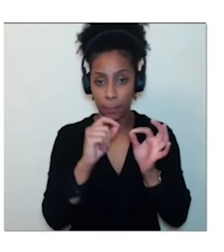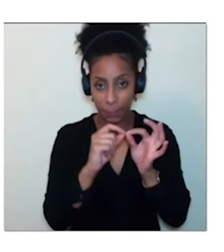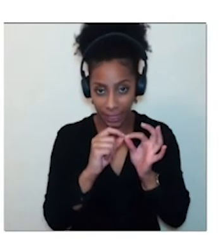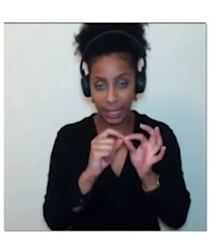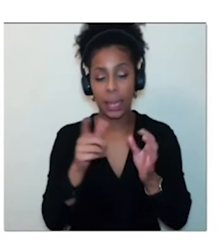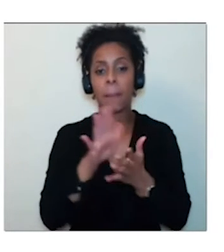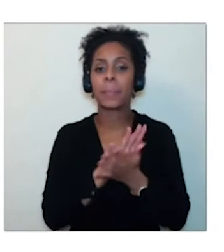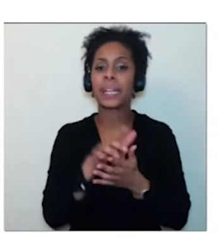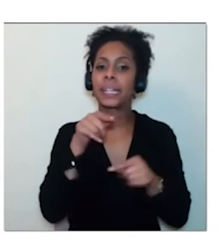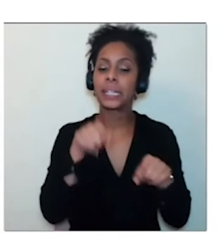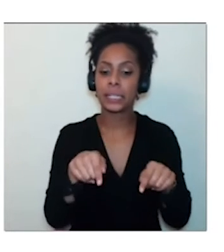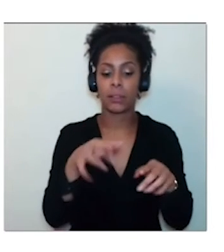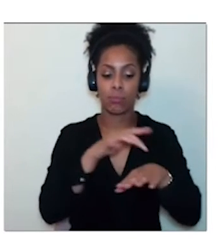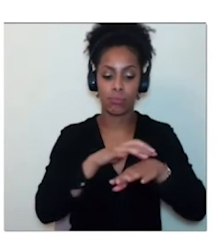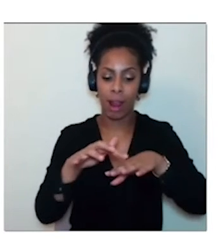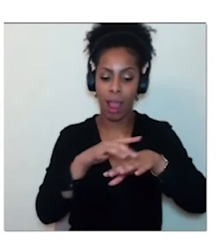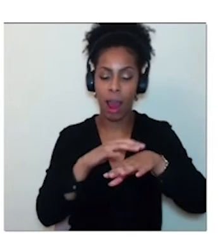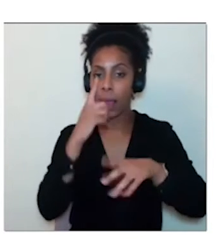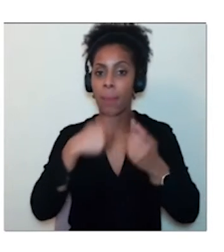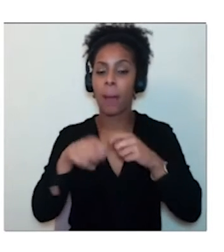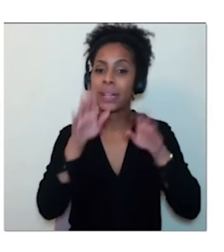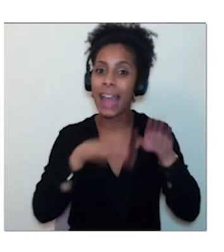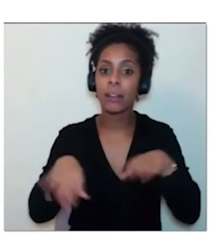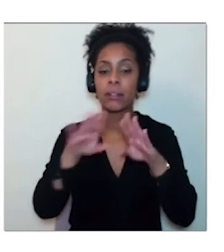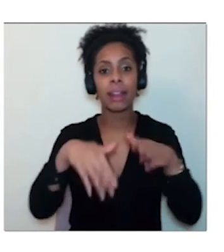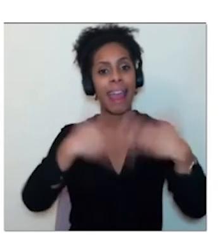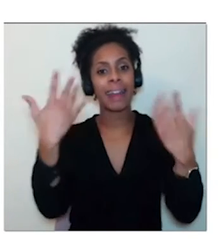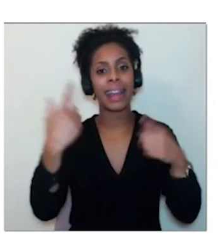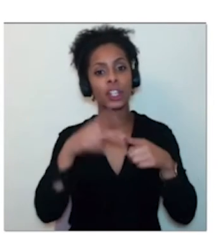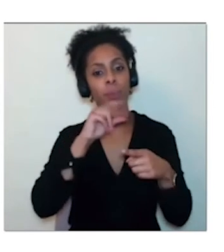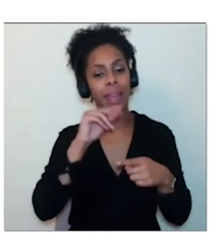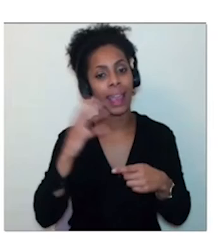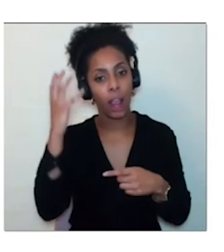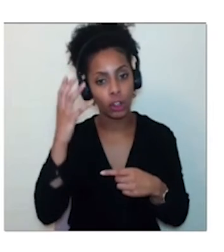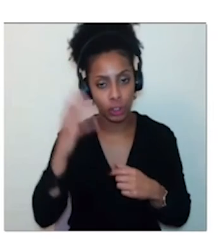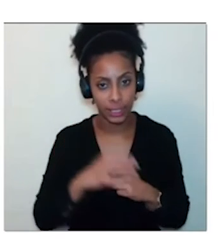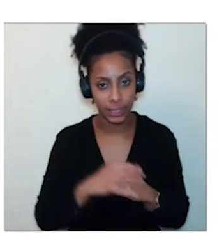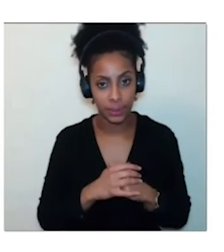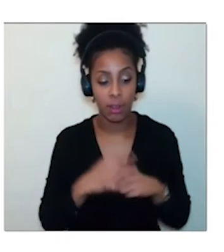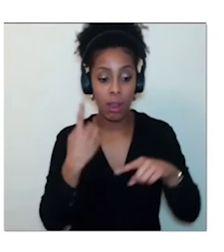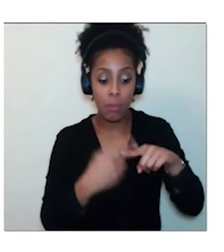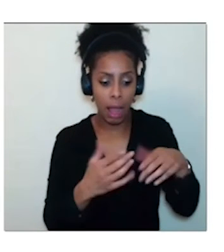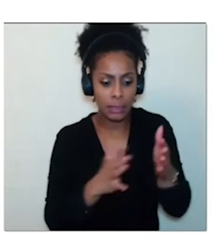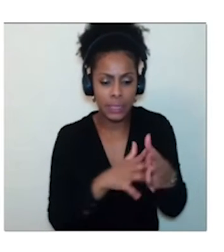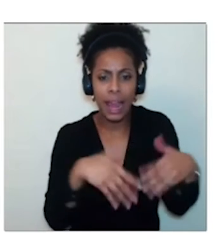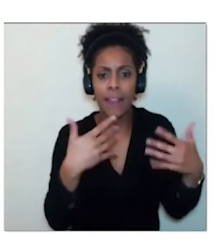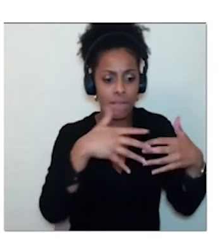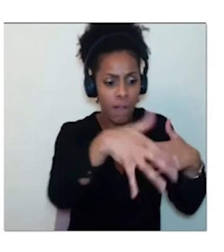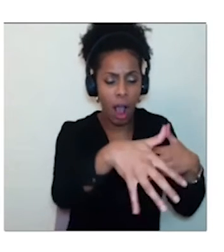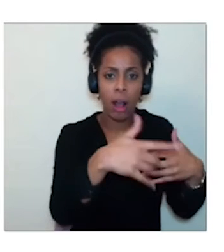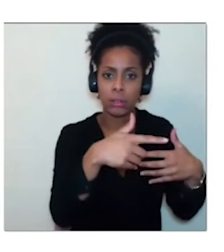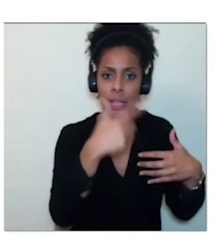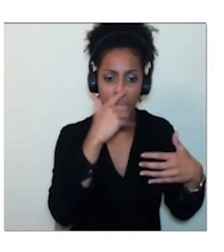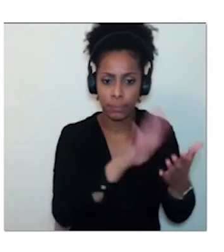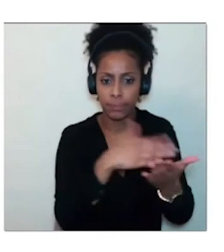where it is used, thus enabling an easy interchange of files electronically. Those countries include